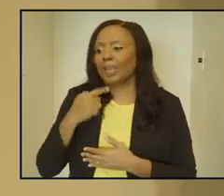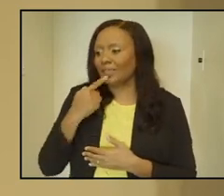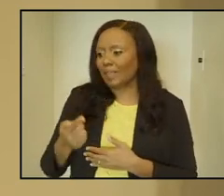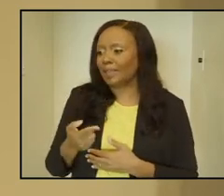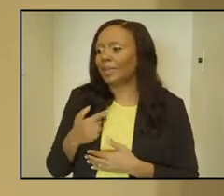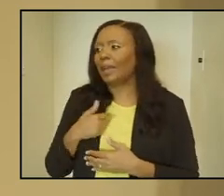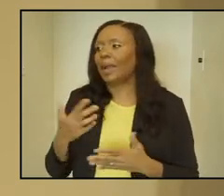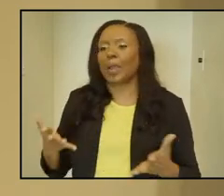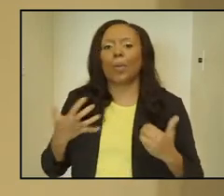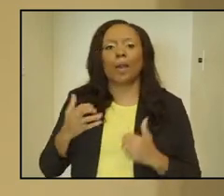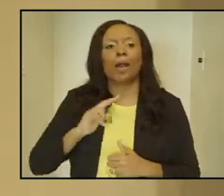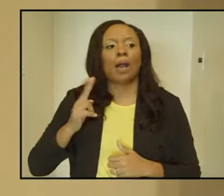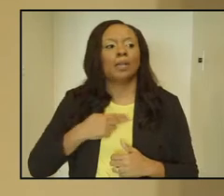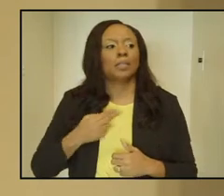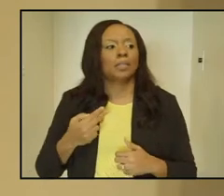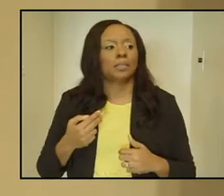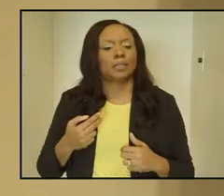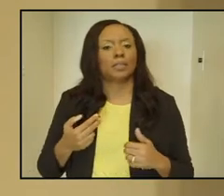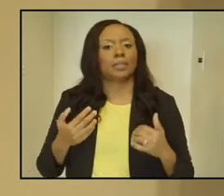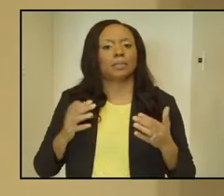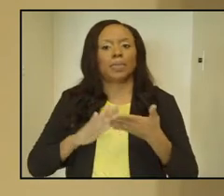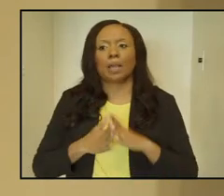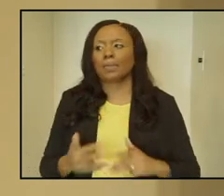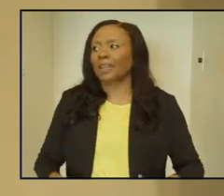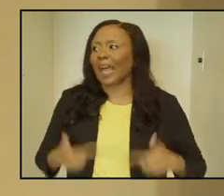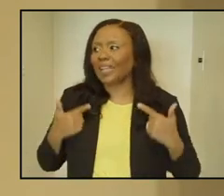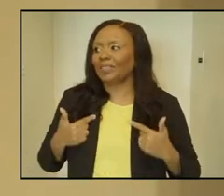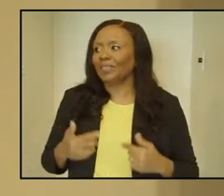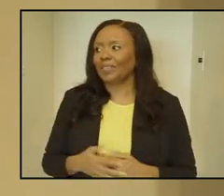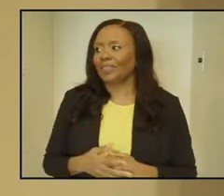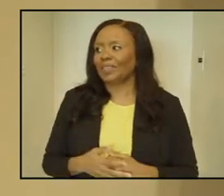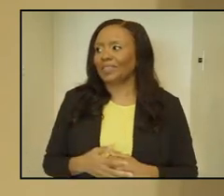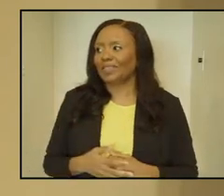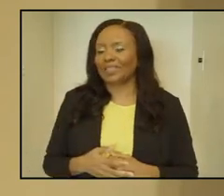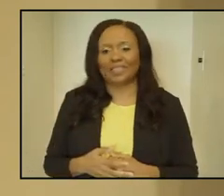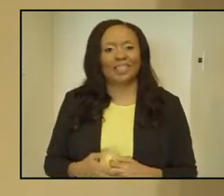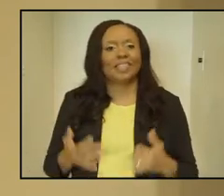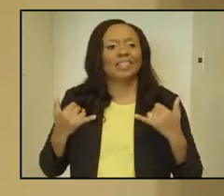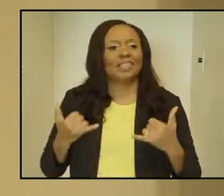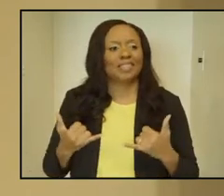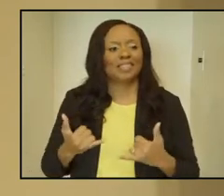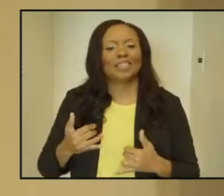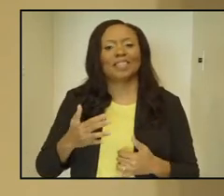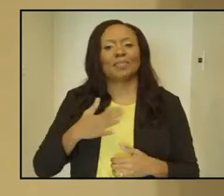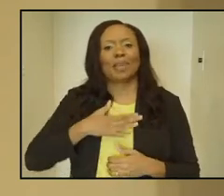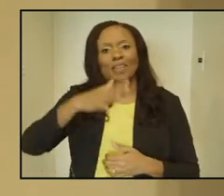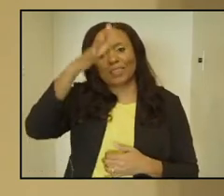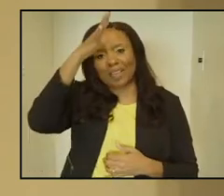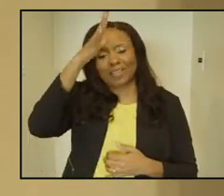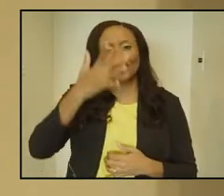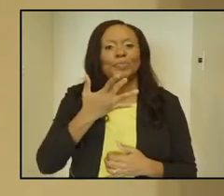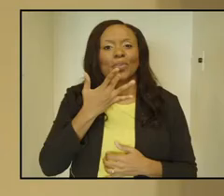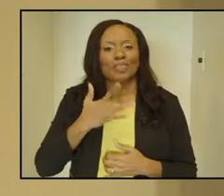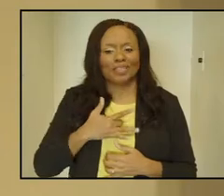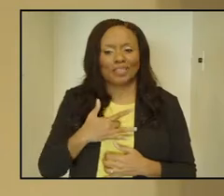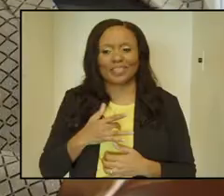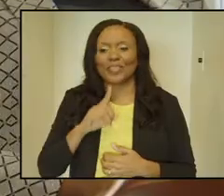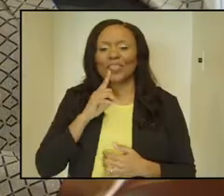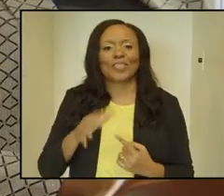hence, we are here today. Today is my father's birthday, so that it is an even more special day for me to be